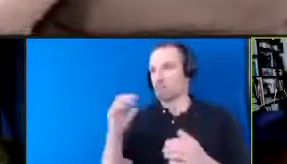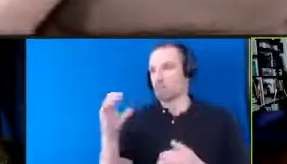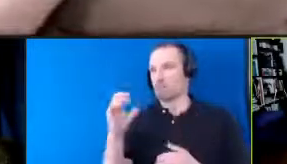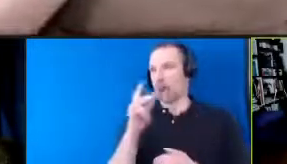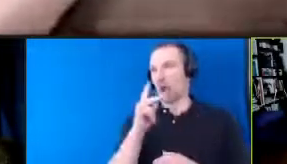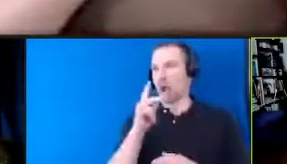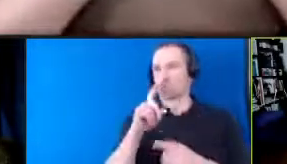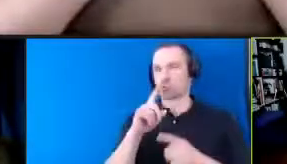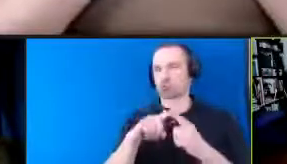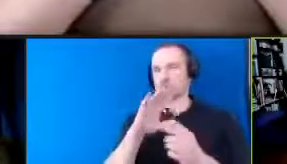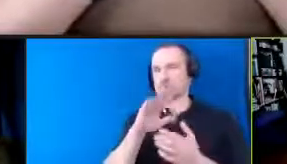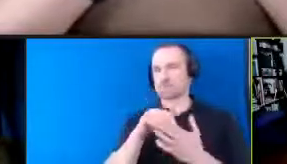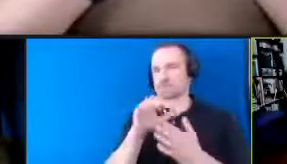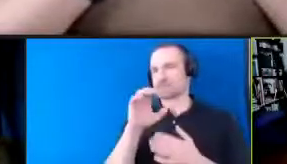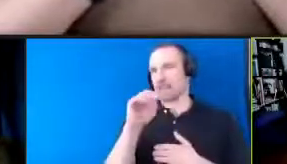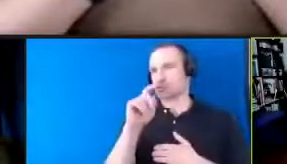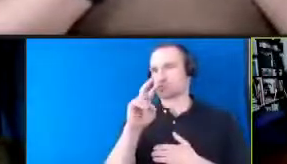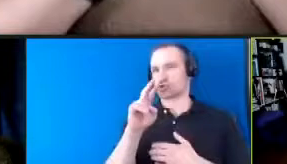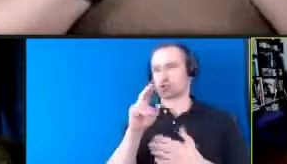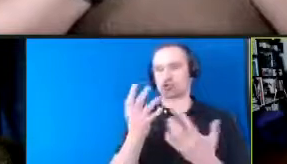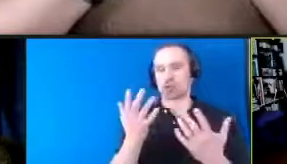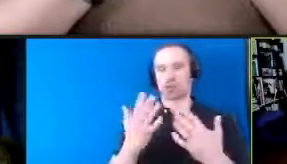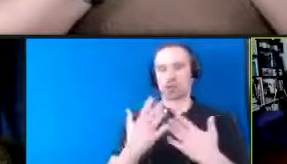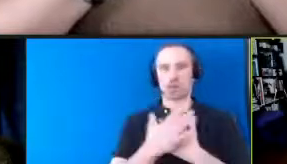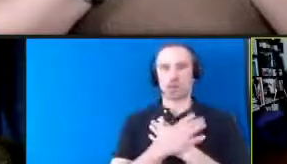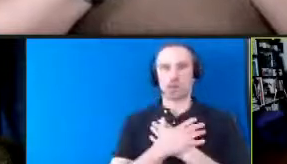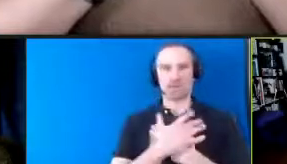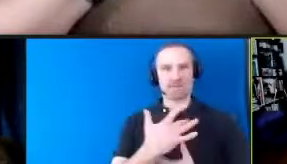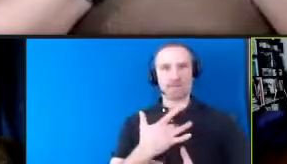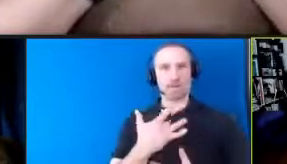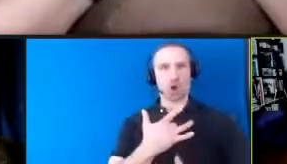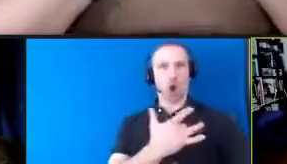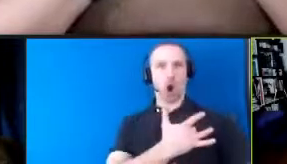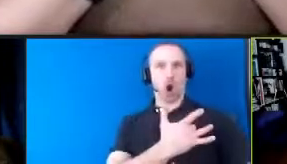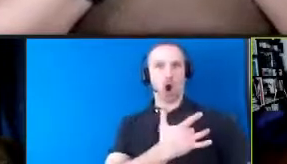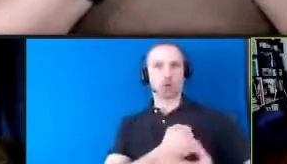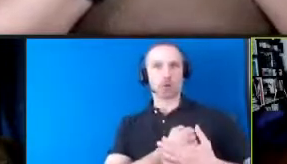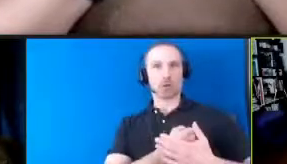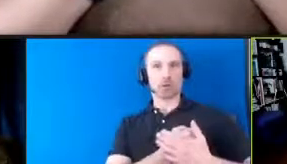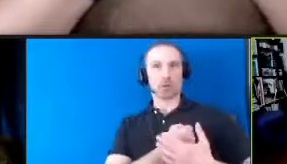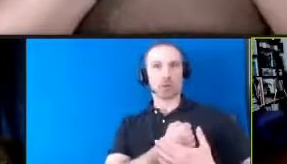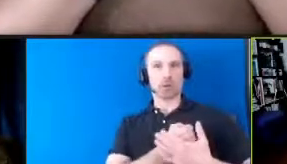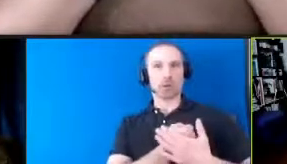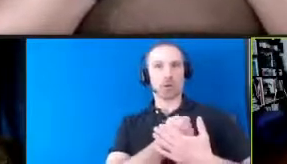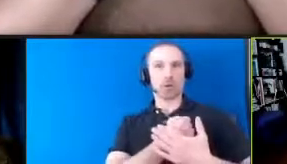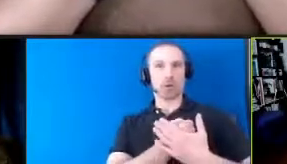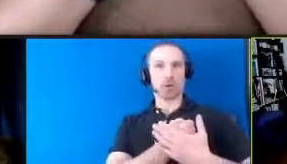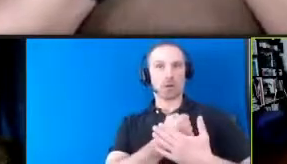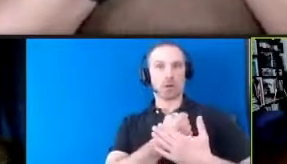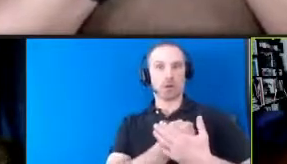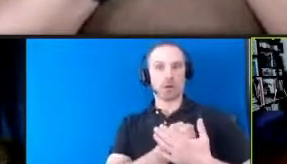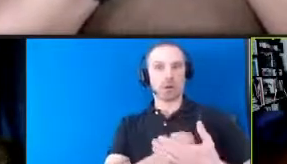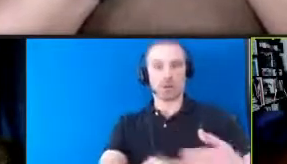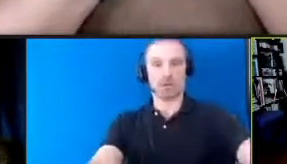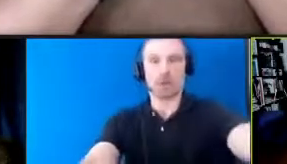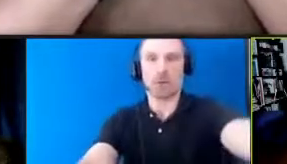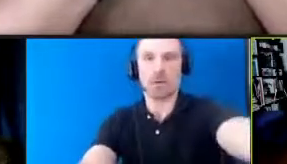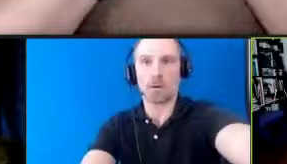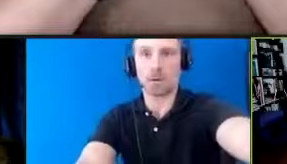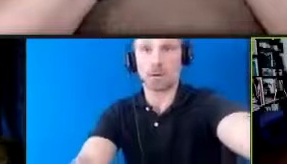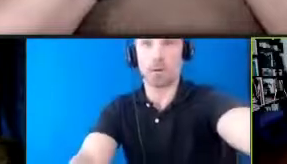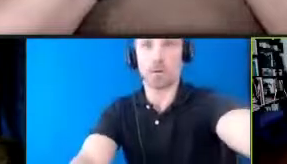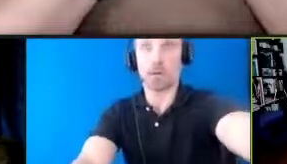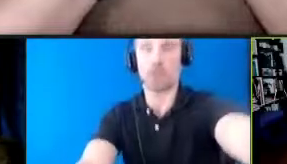your hands to your heart, feel it beating. We'll do a seated meditation, bring ourselves to a place of quiet